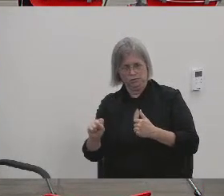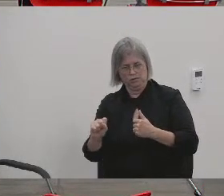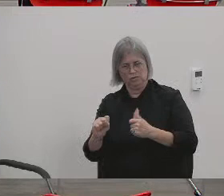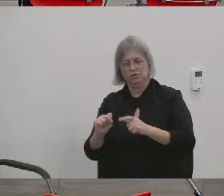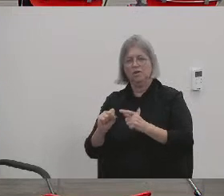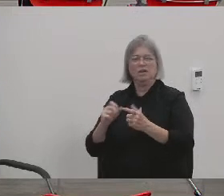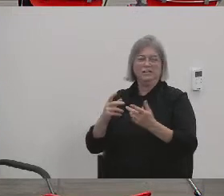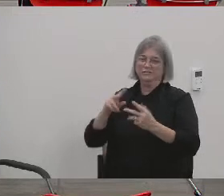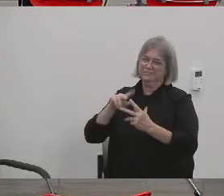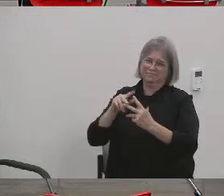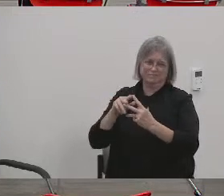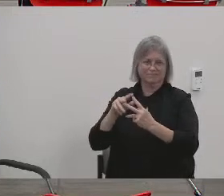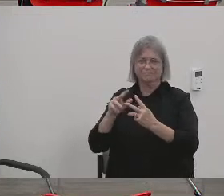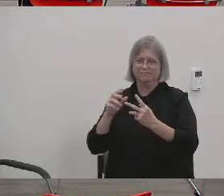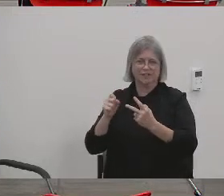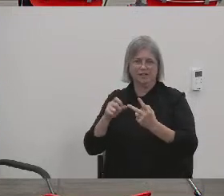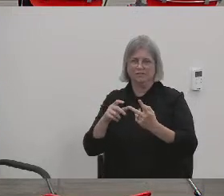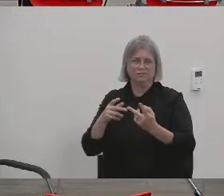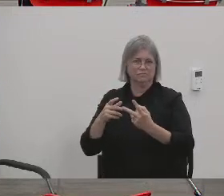could be. Either or, okay.